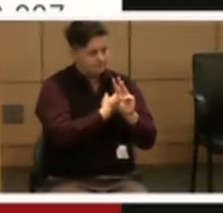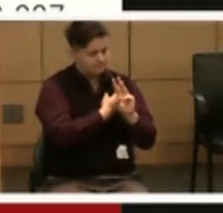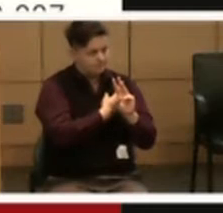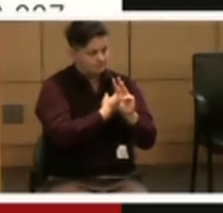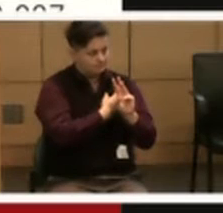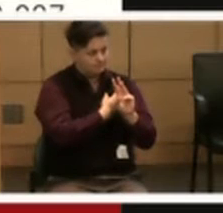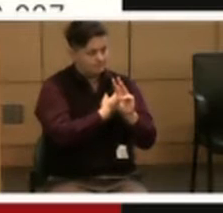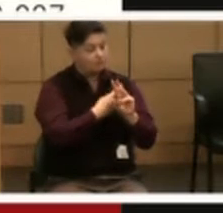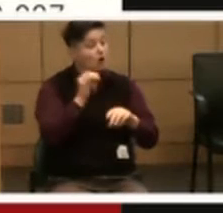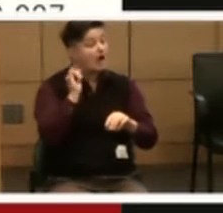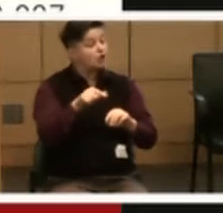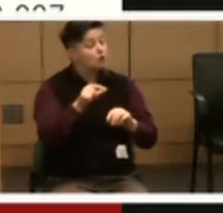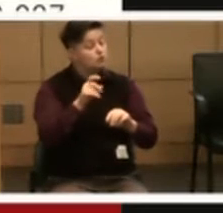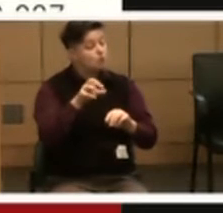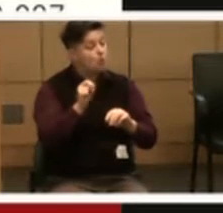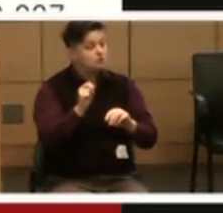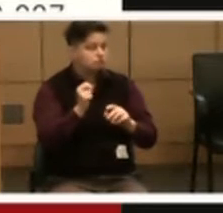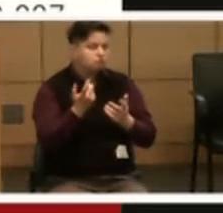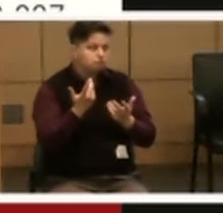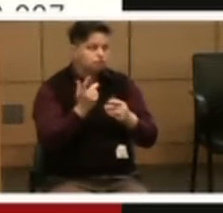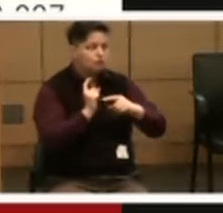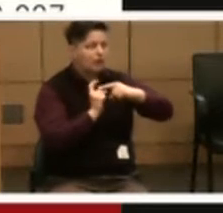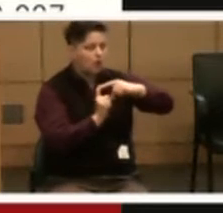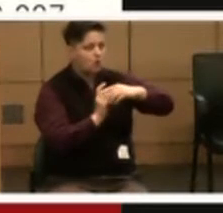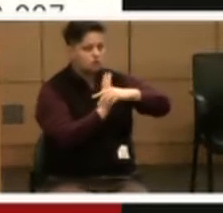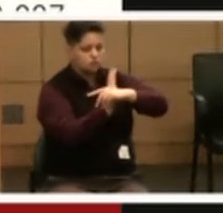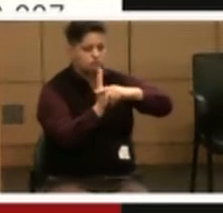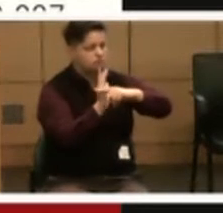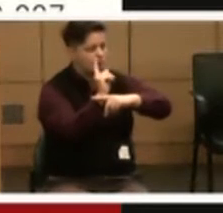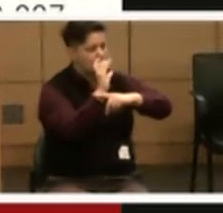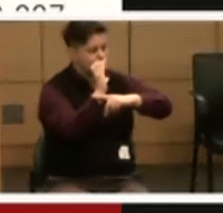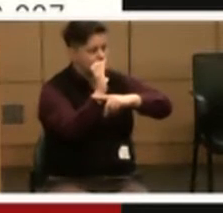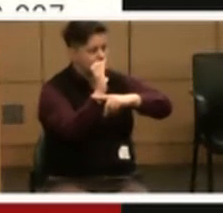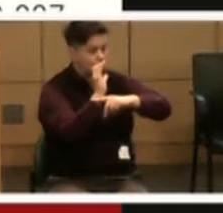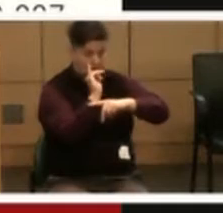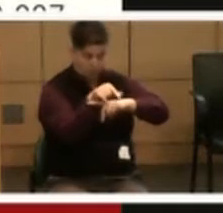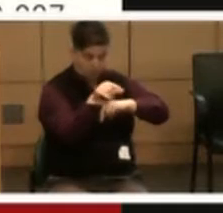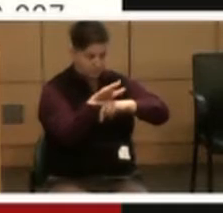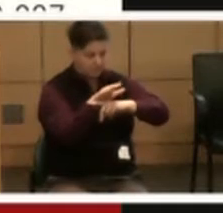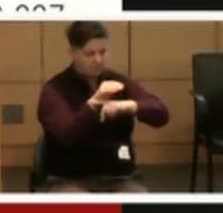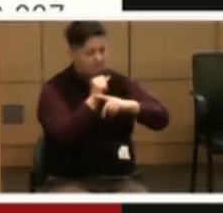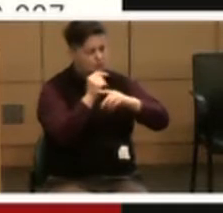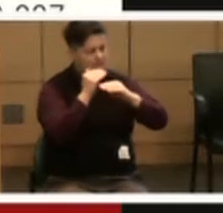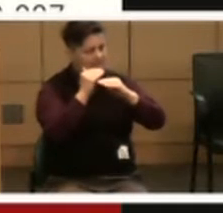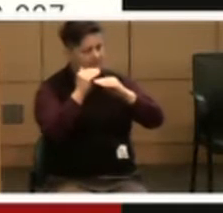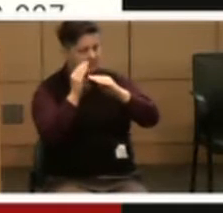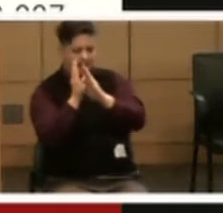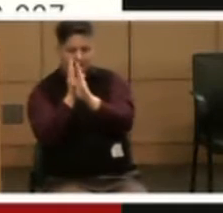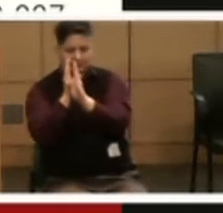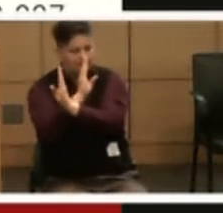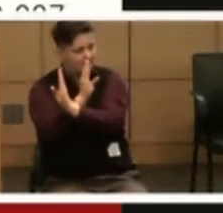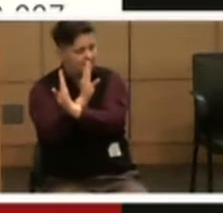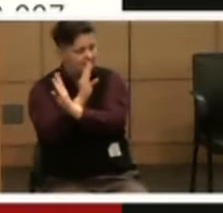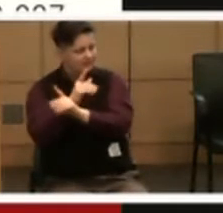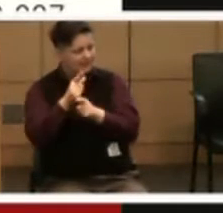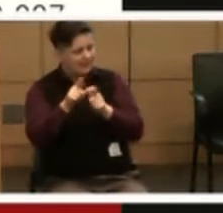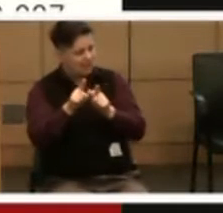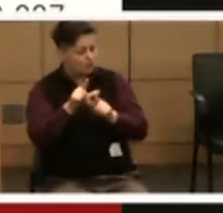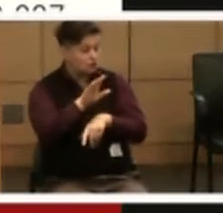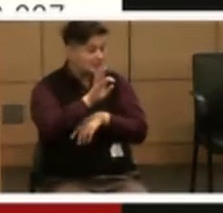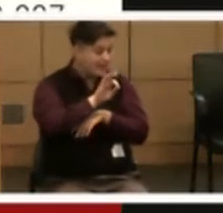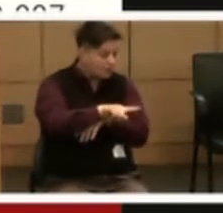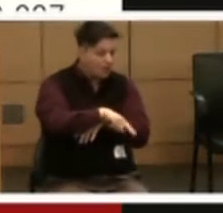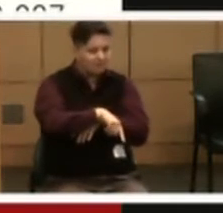IQ scores, they're pretty close to the mean of 100, but you see that they really drop off in the language scores, 91,